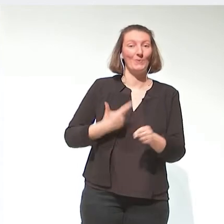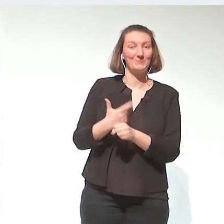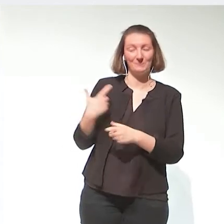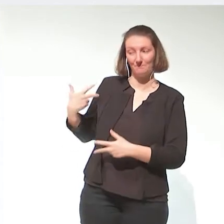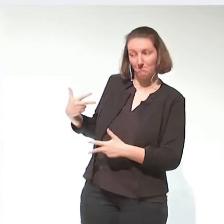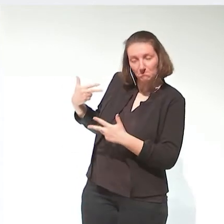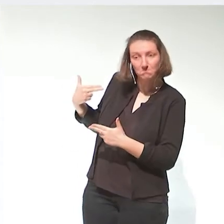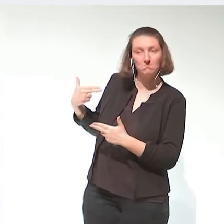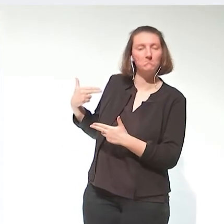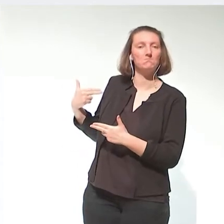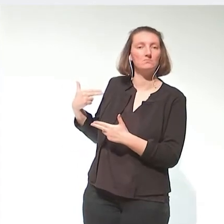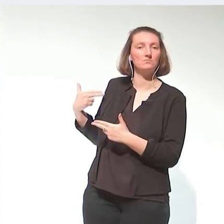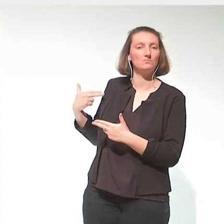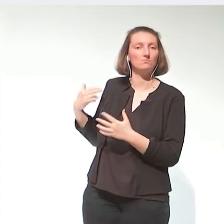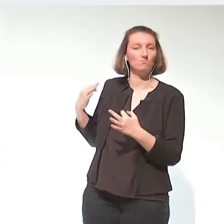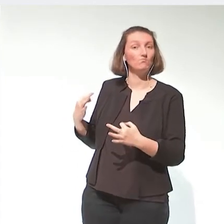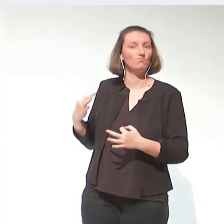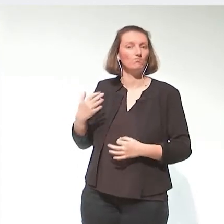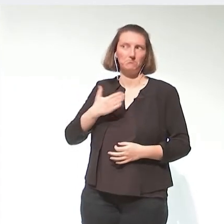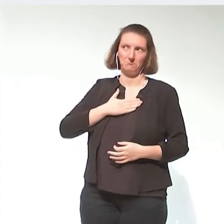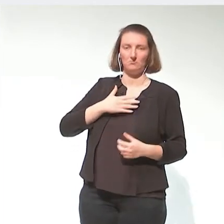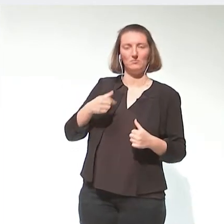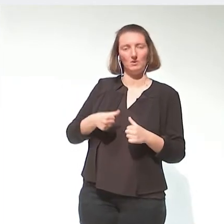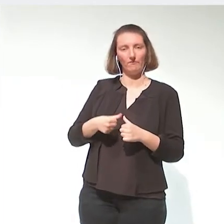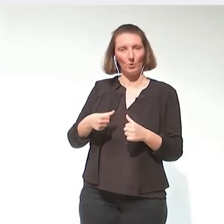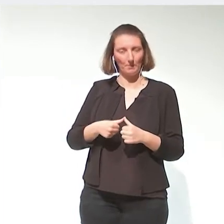really visible working method of